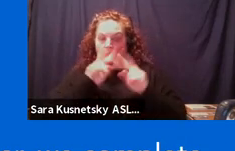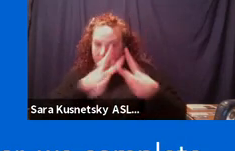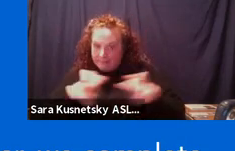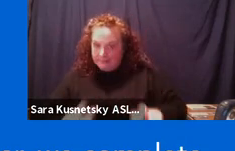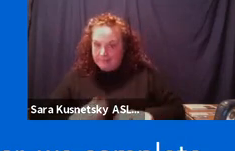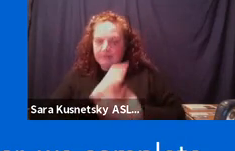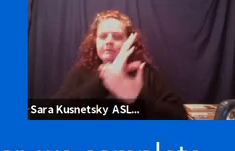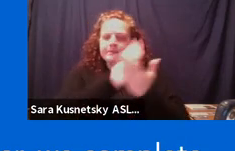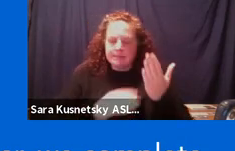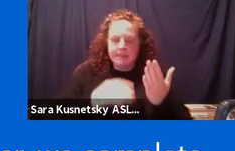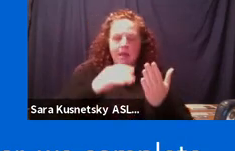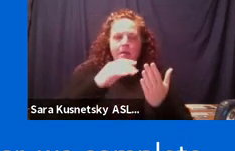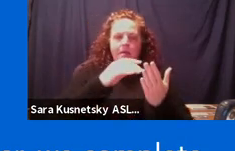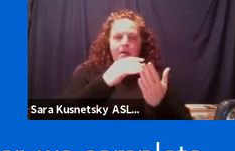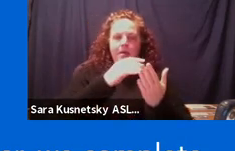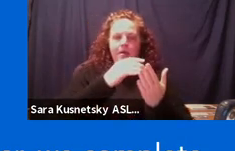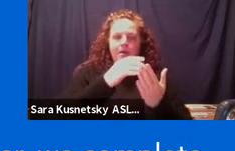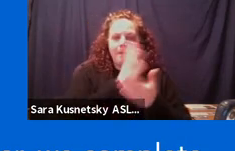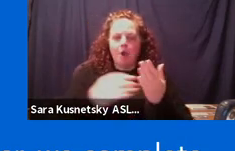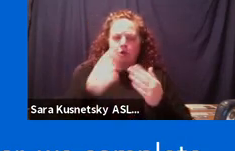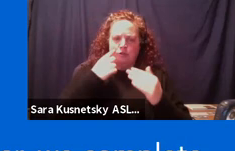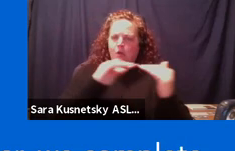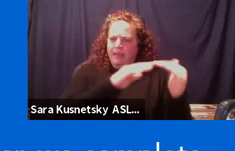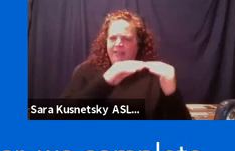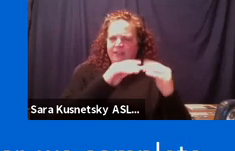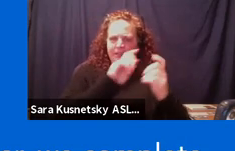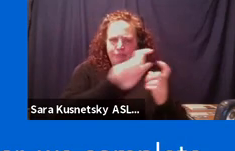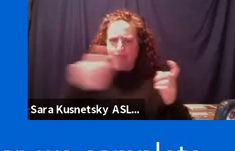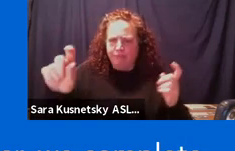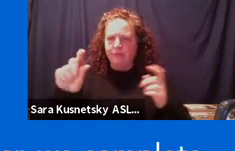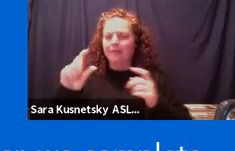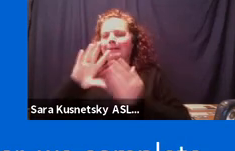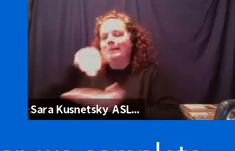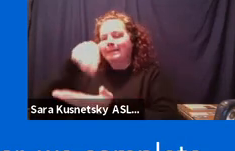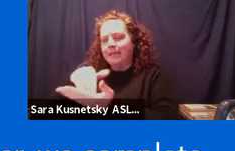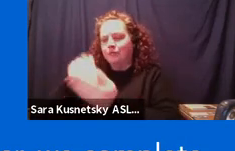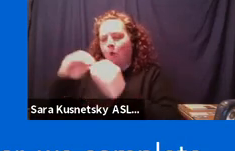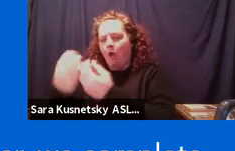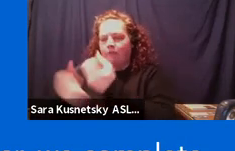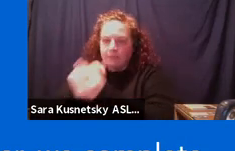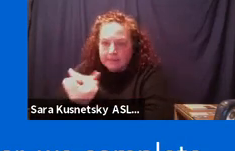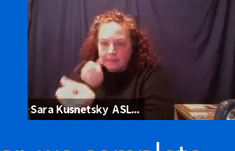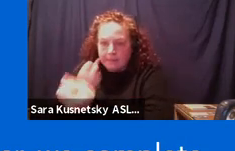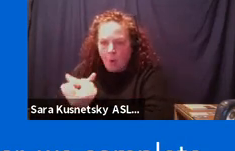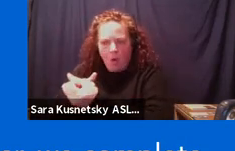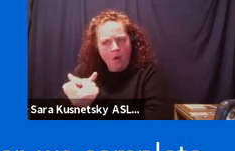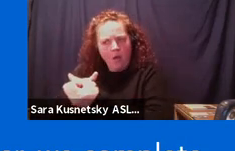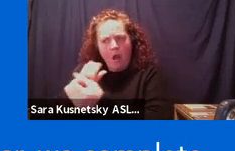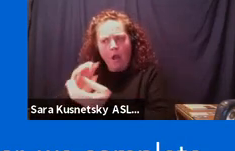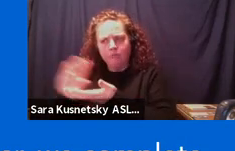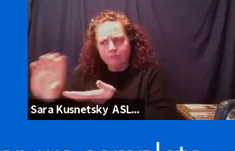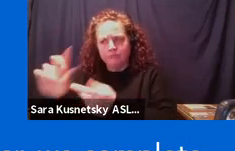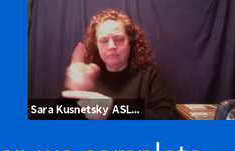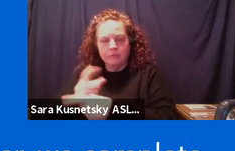parts of our budget are relatively evenly spread, such as central office supports, other parts are intentionally